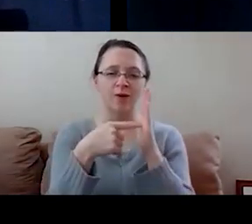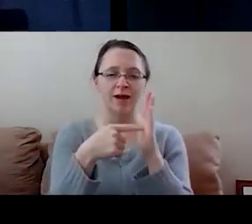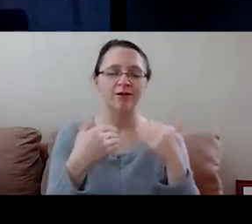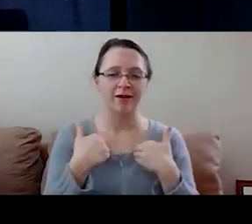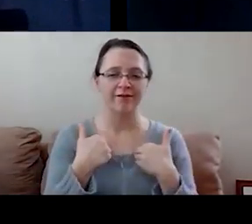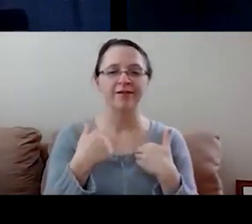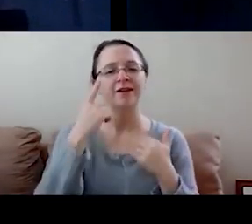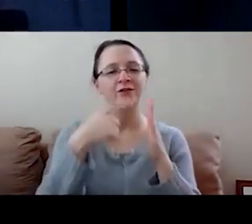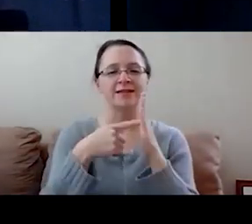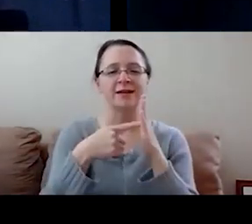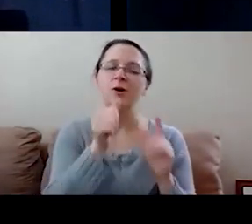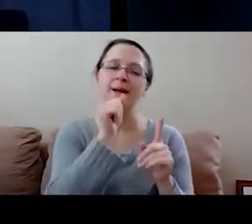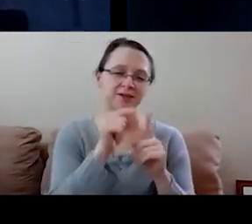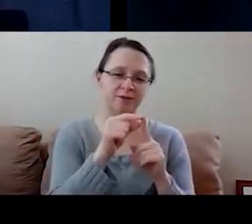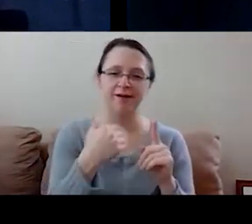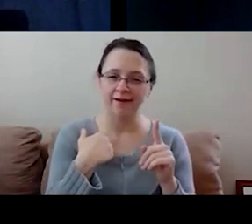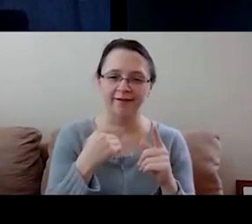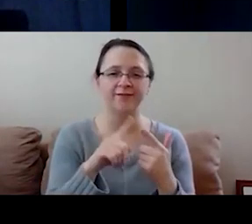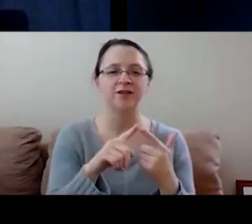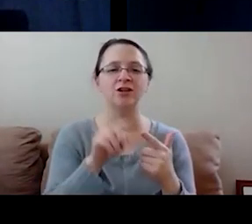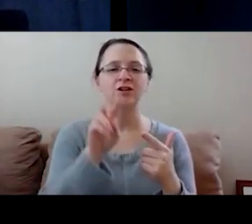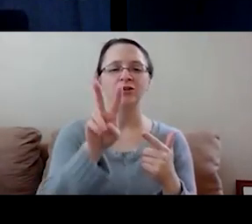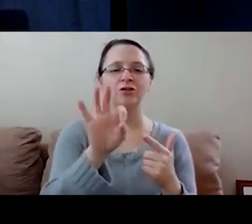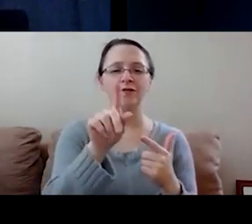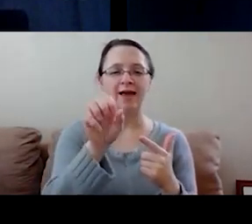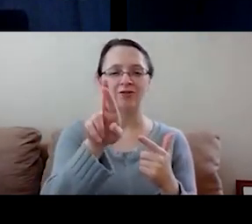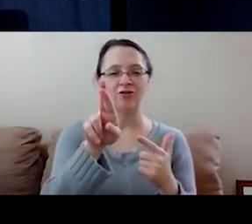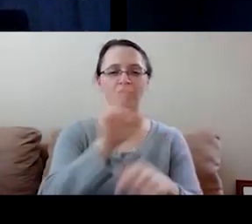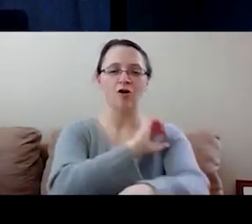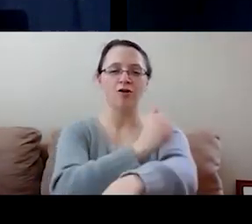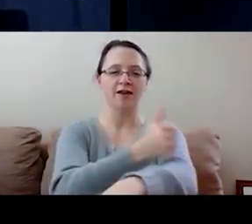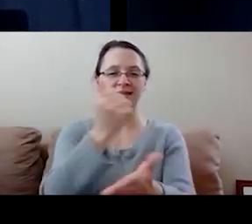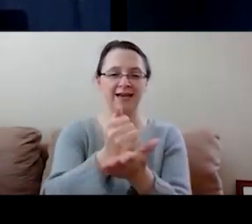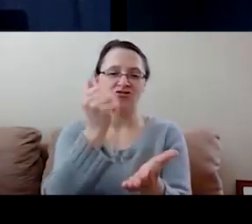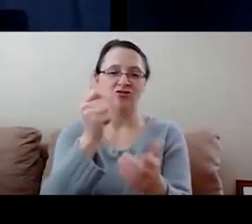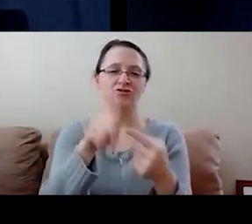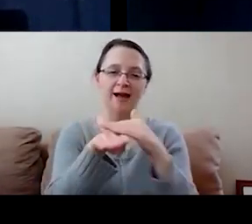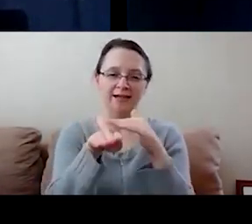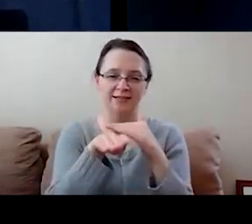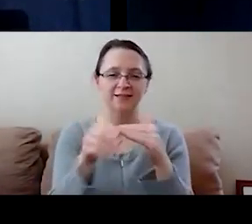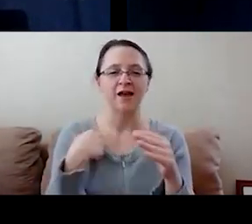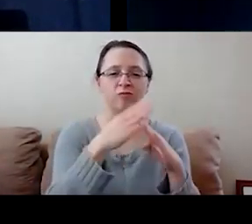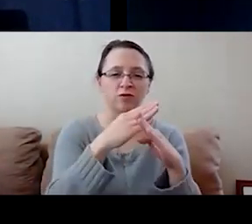like password, two-factor authentication to be able to access those accounts.